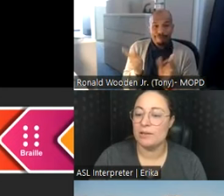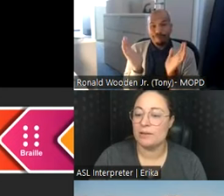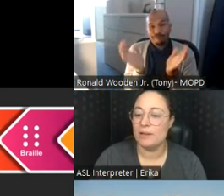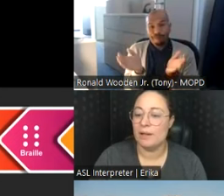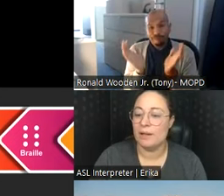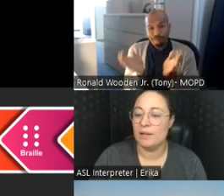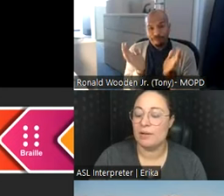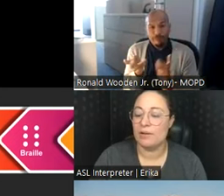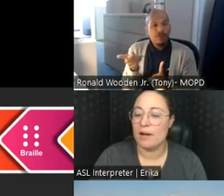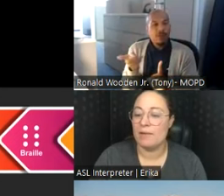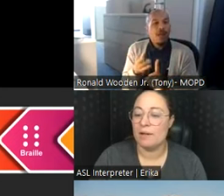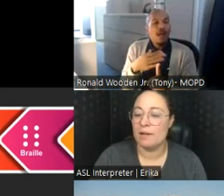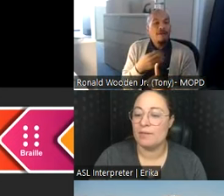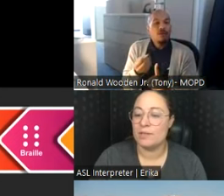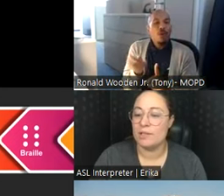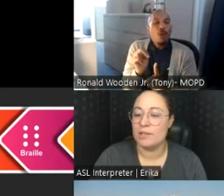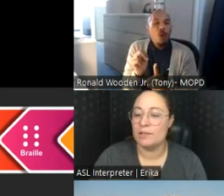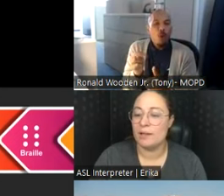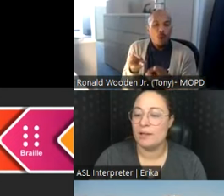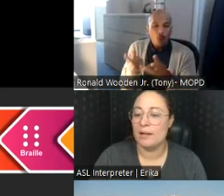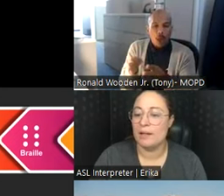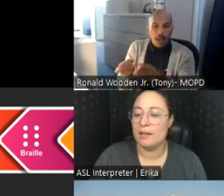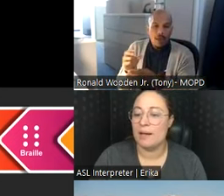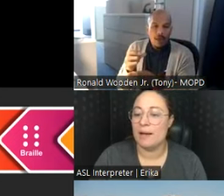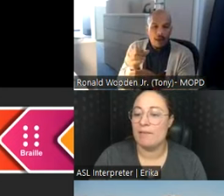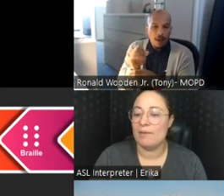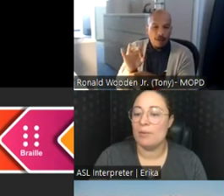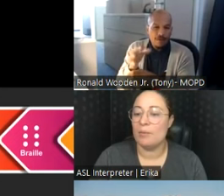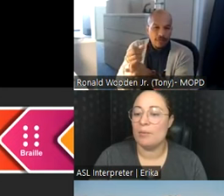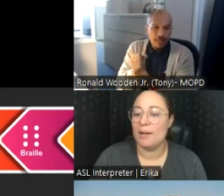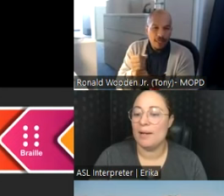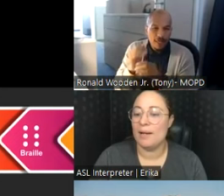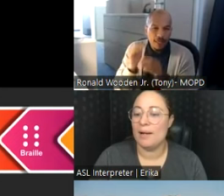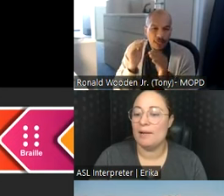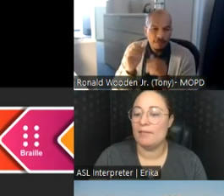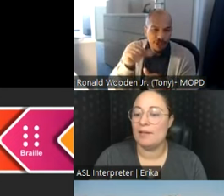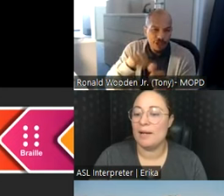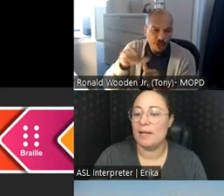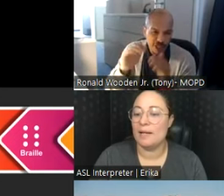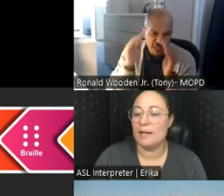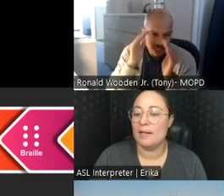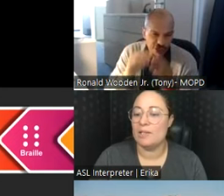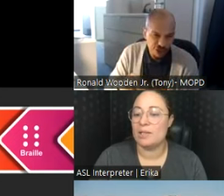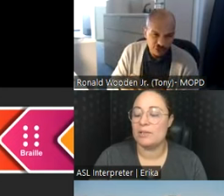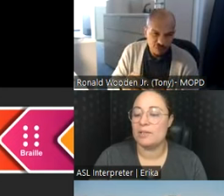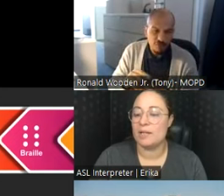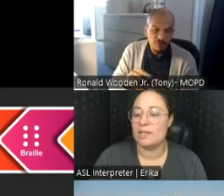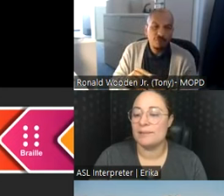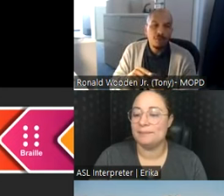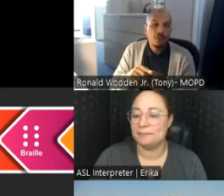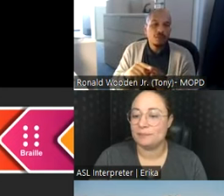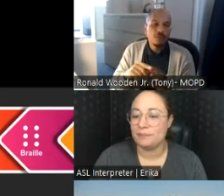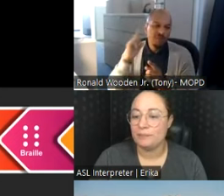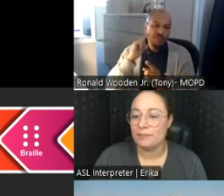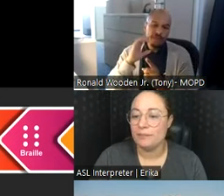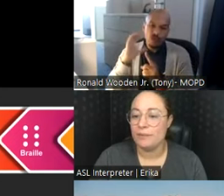other, and they're having a conversation, they have their own way of getting each other's attention.